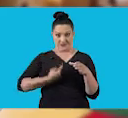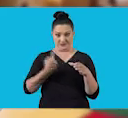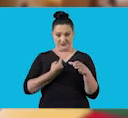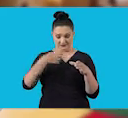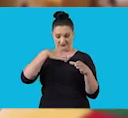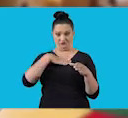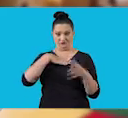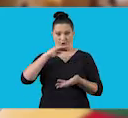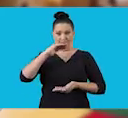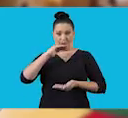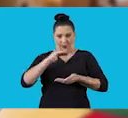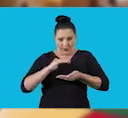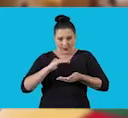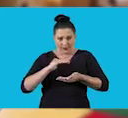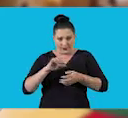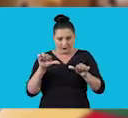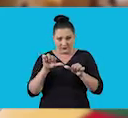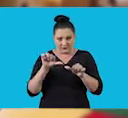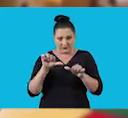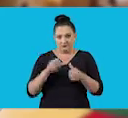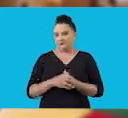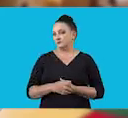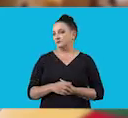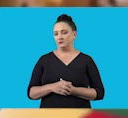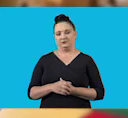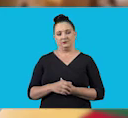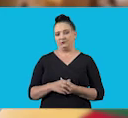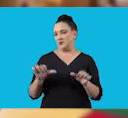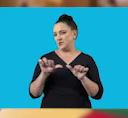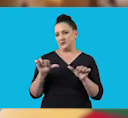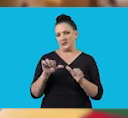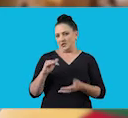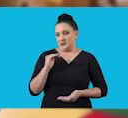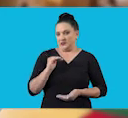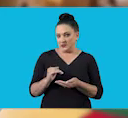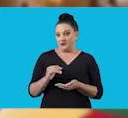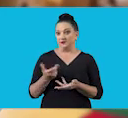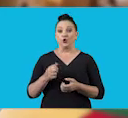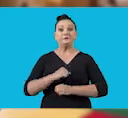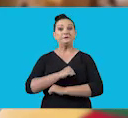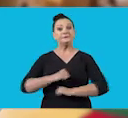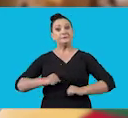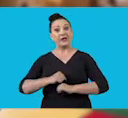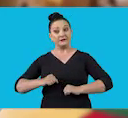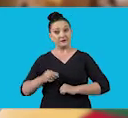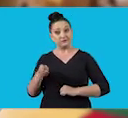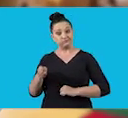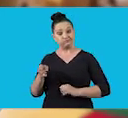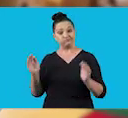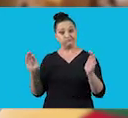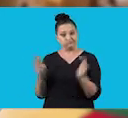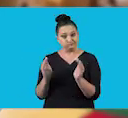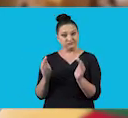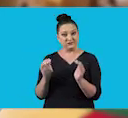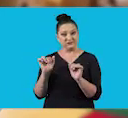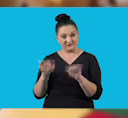mean you as a learner, as an individual in that class, you decrease in size? You don't decrease in size. What decreases is the space